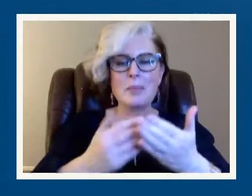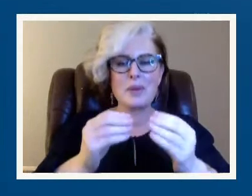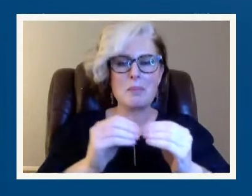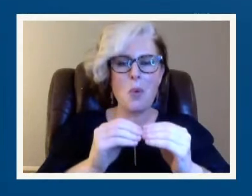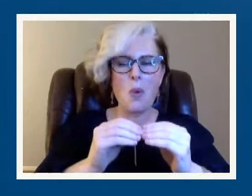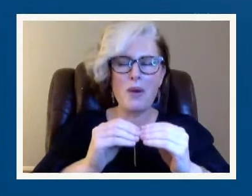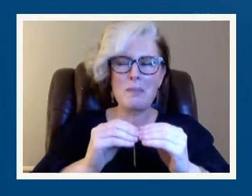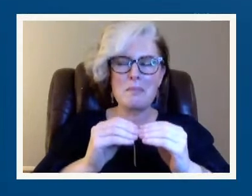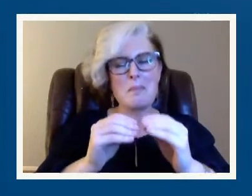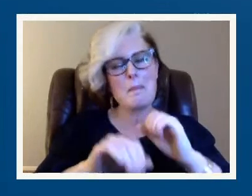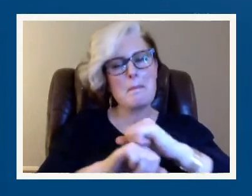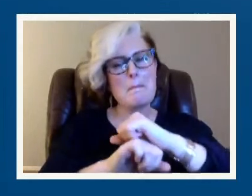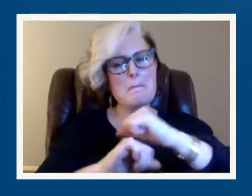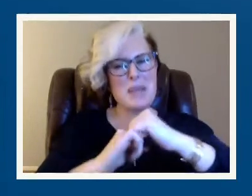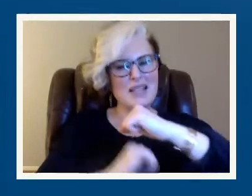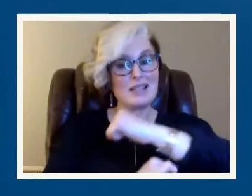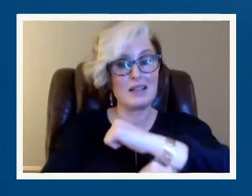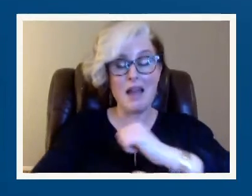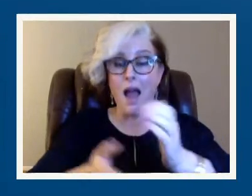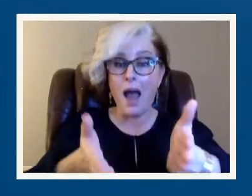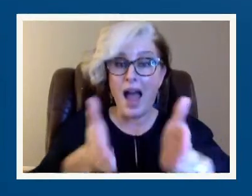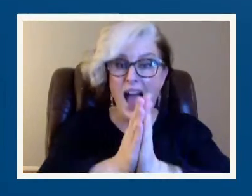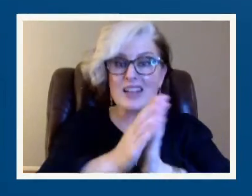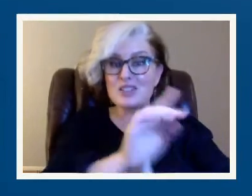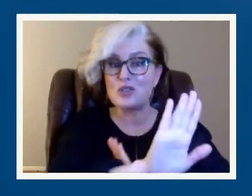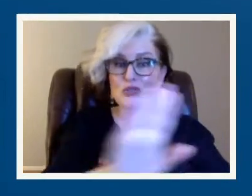here to ask you to vote